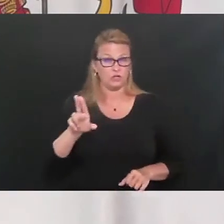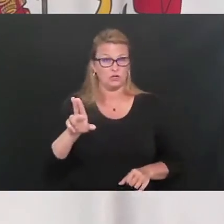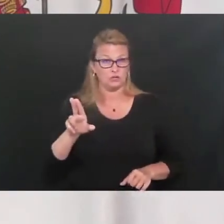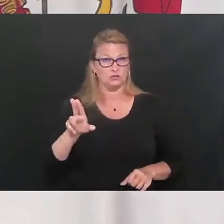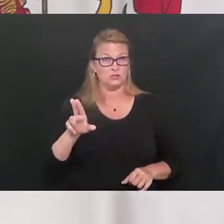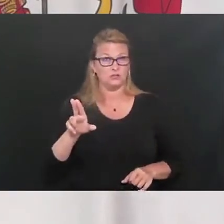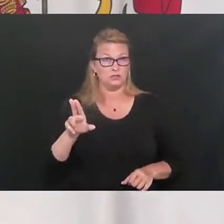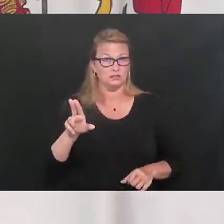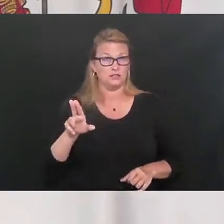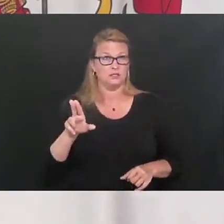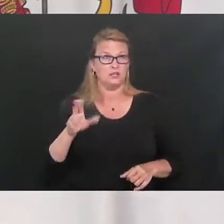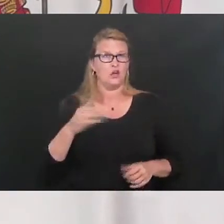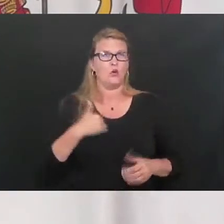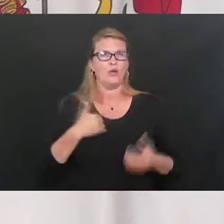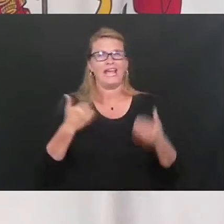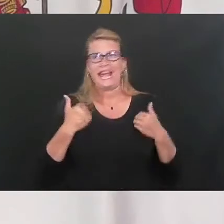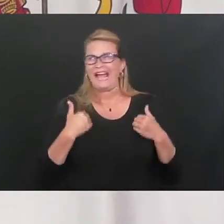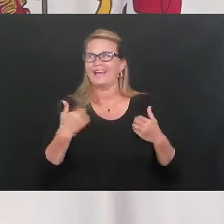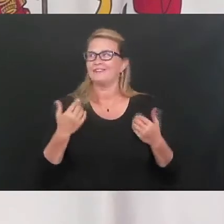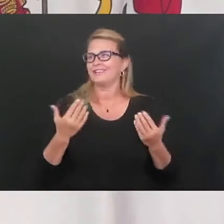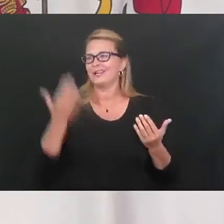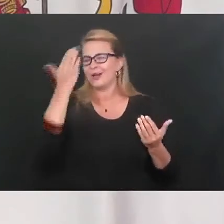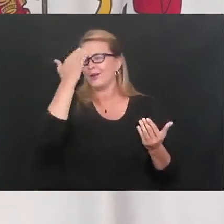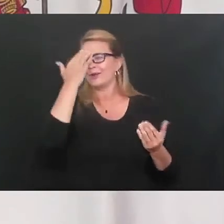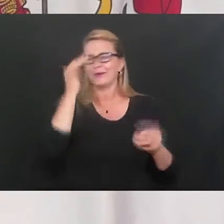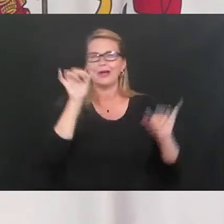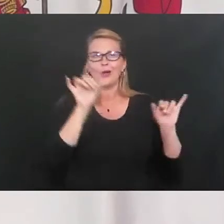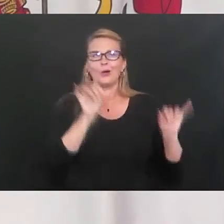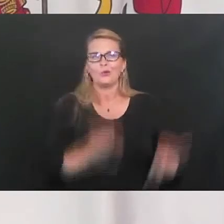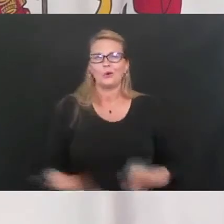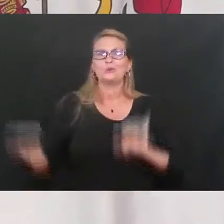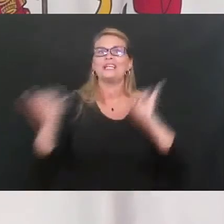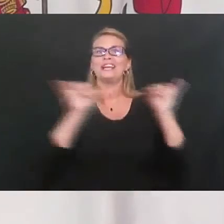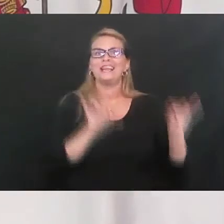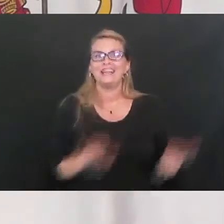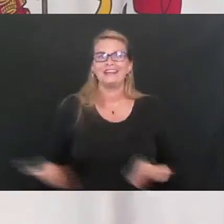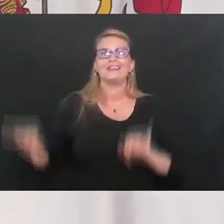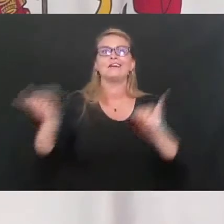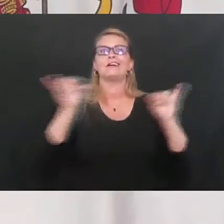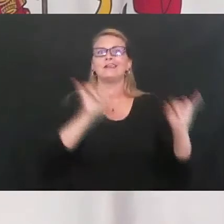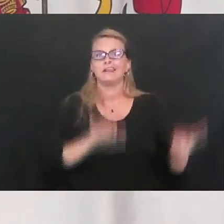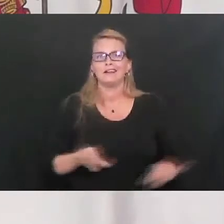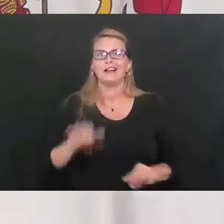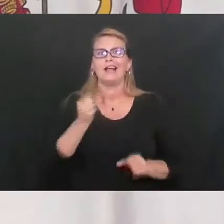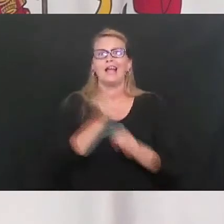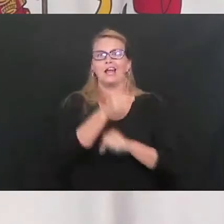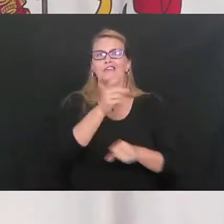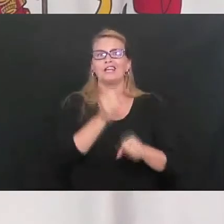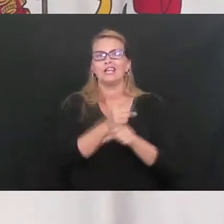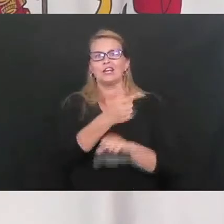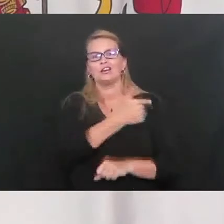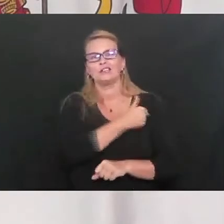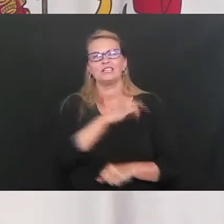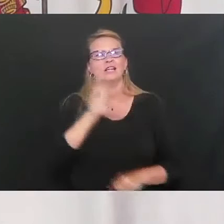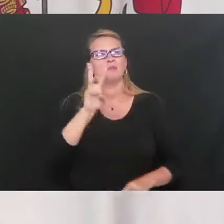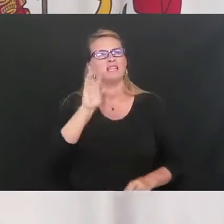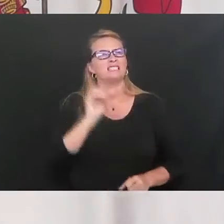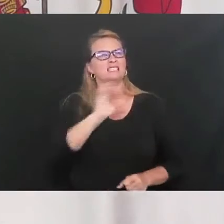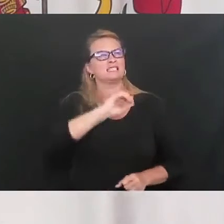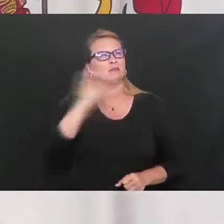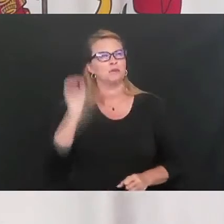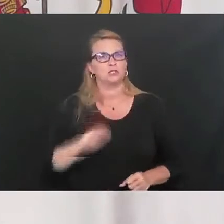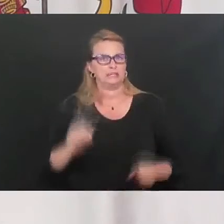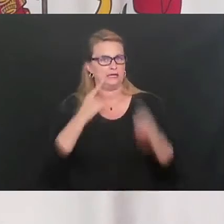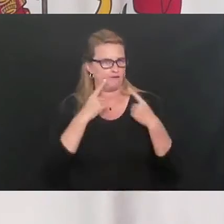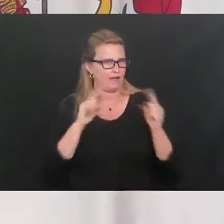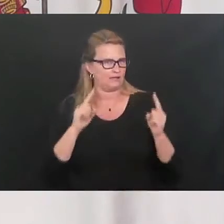kind of a routine to take the flu shot and everything, the flu shot's about 60%, I think, about 60%